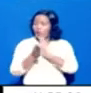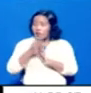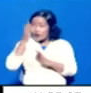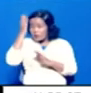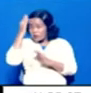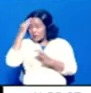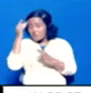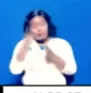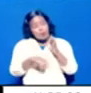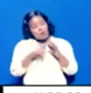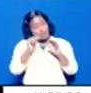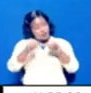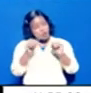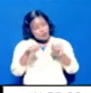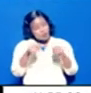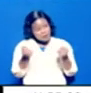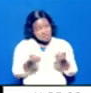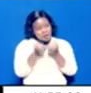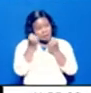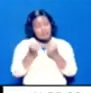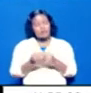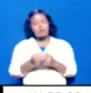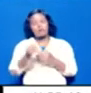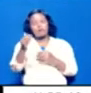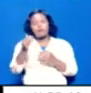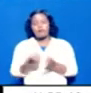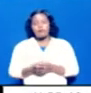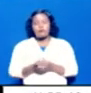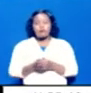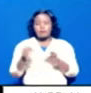be going on the other side. But